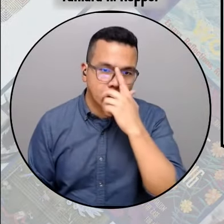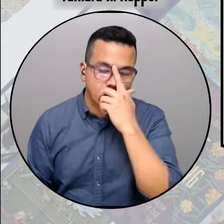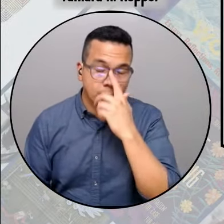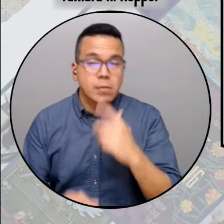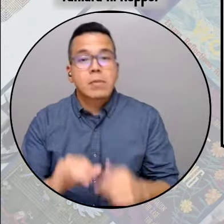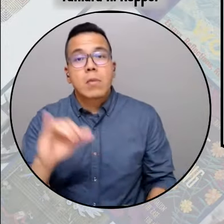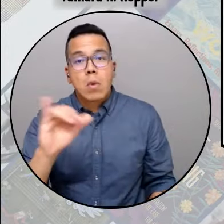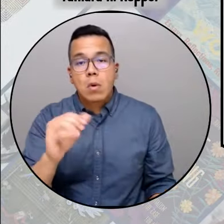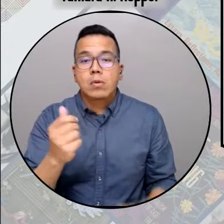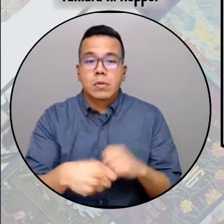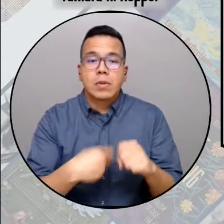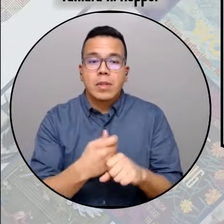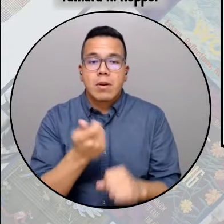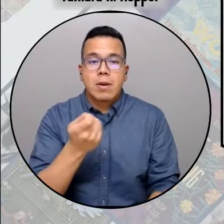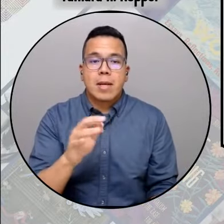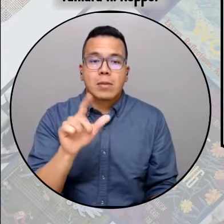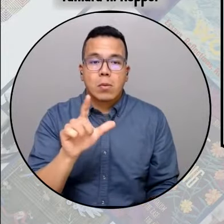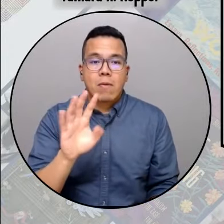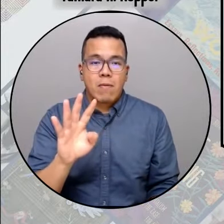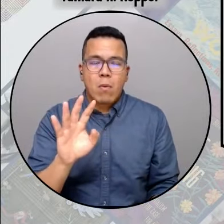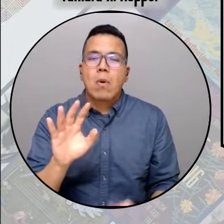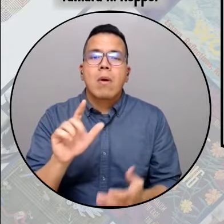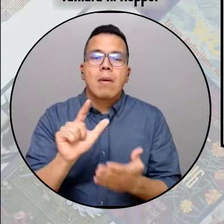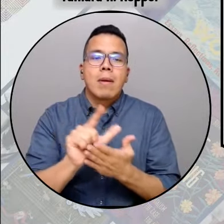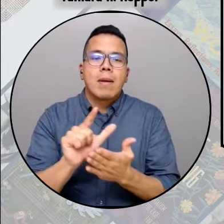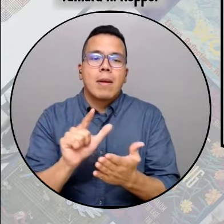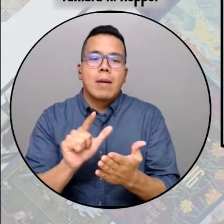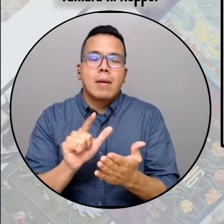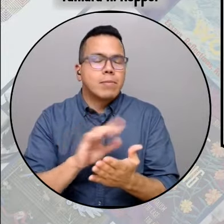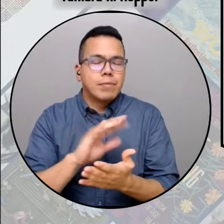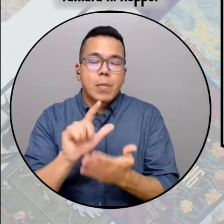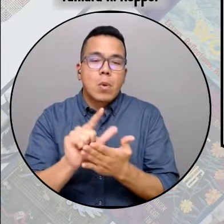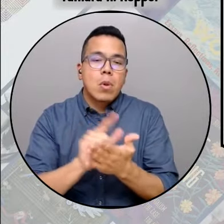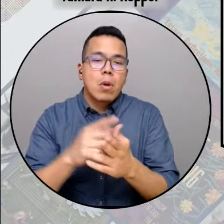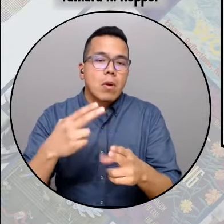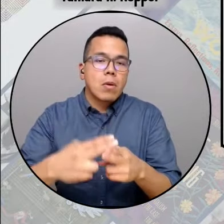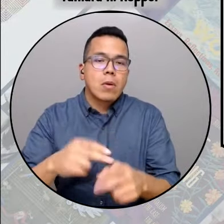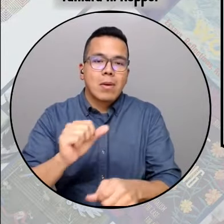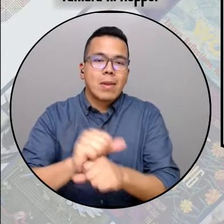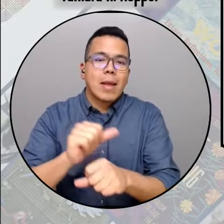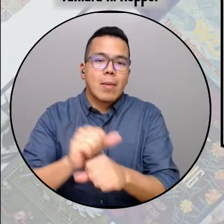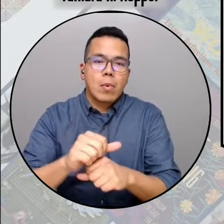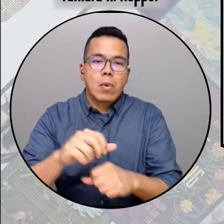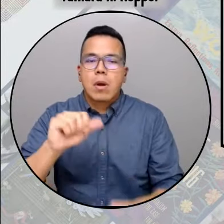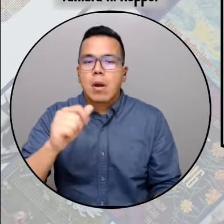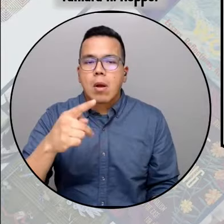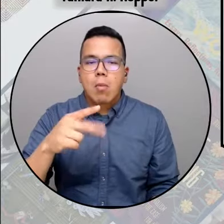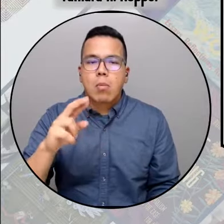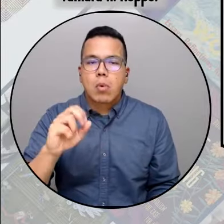passed, the Labor Appropriations Act is passed, and that's what establishes the Border Patrol.